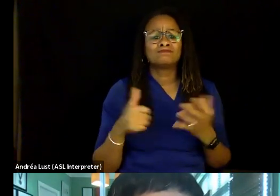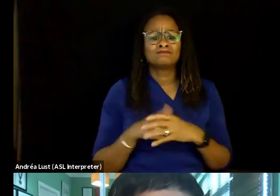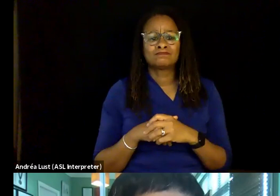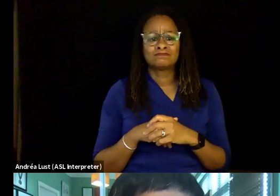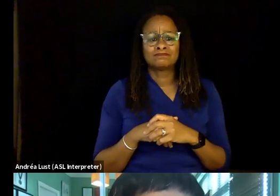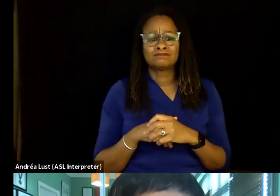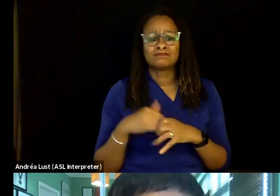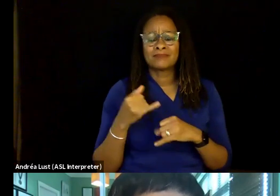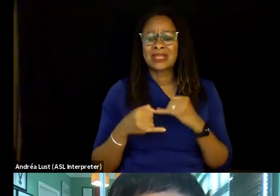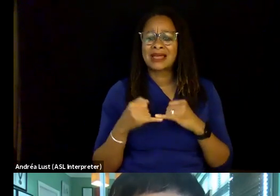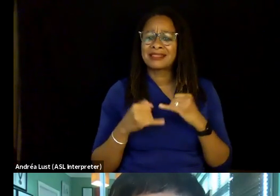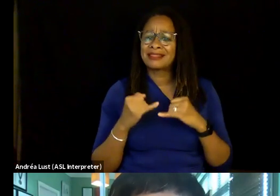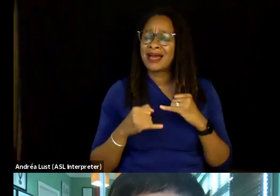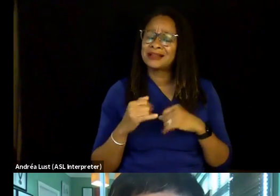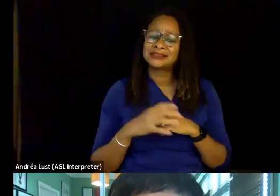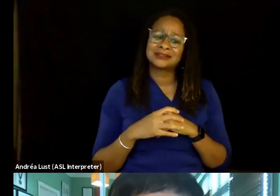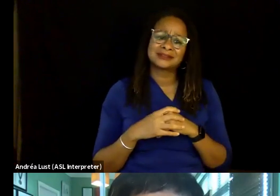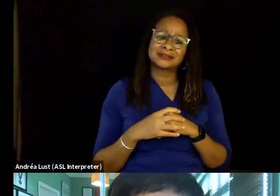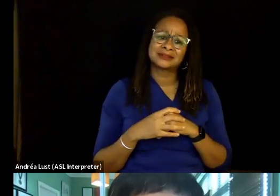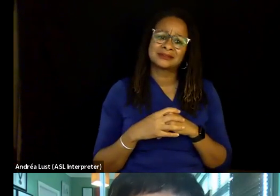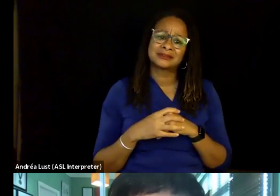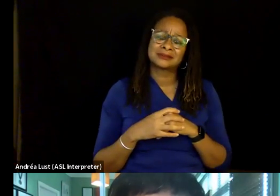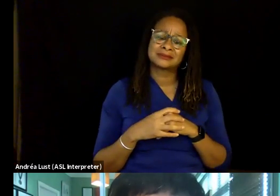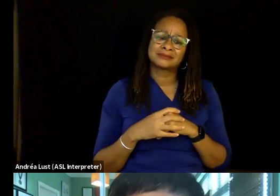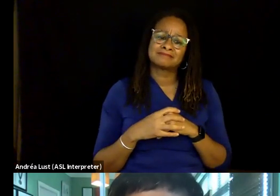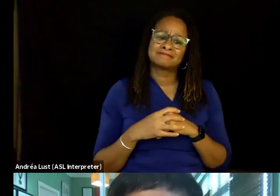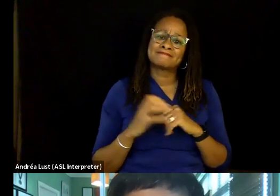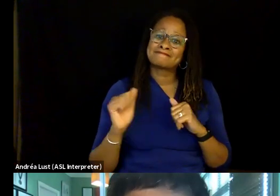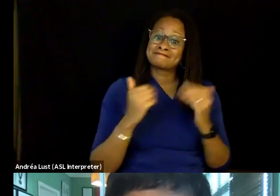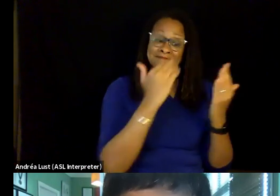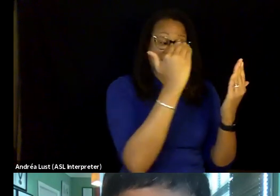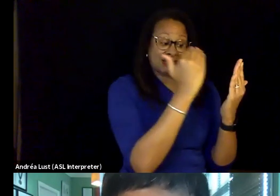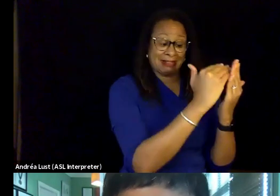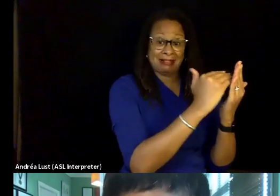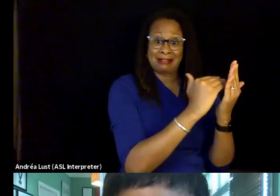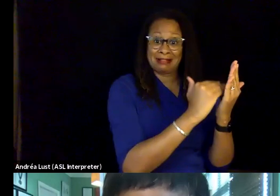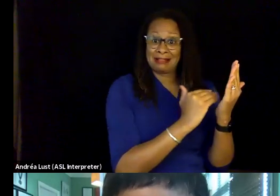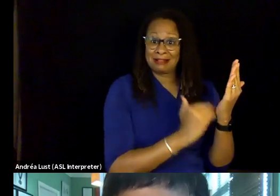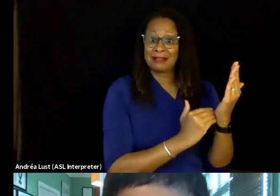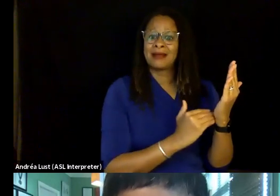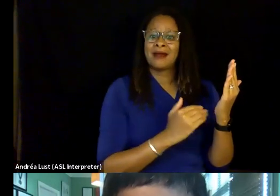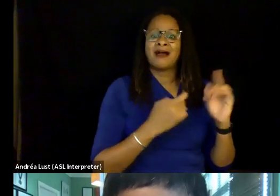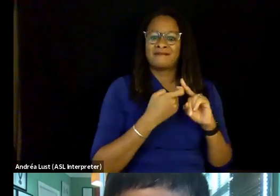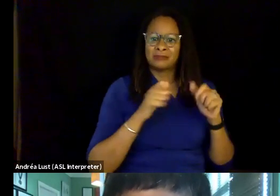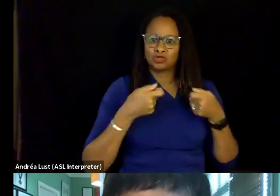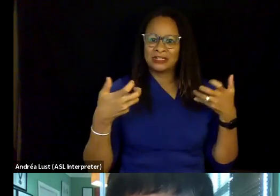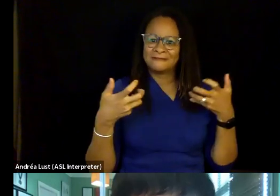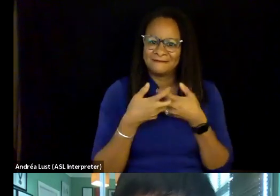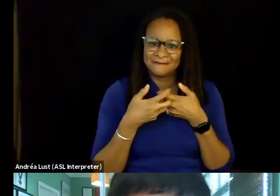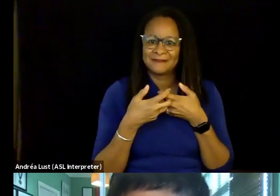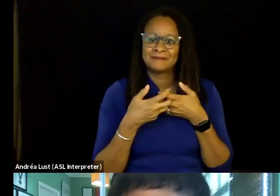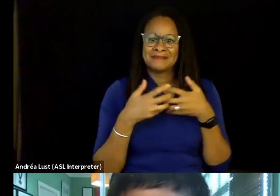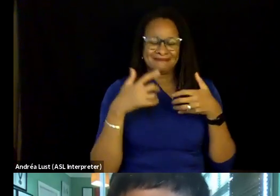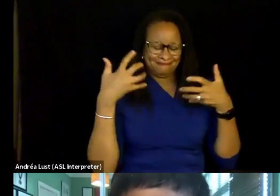The last one I would say is all those lessons from trying to fit in, because you're